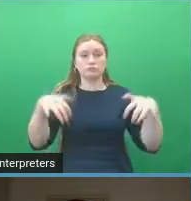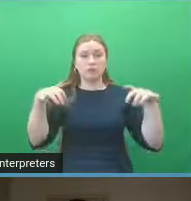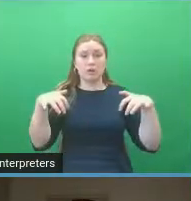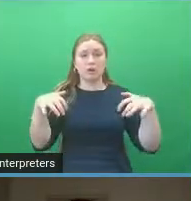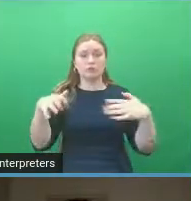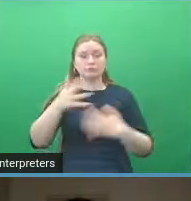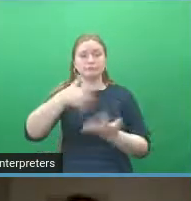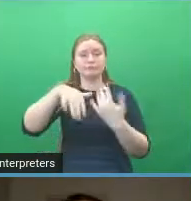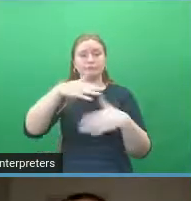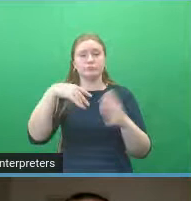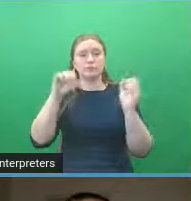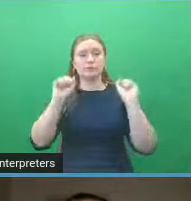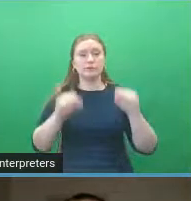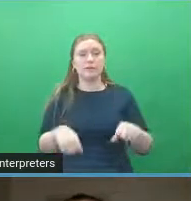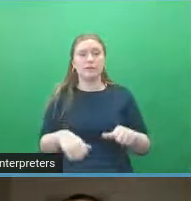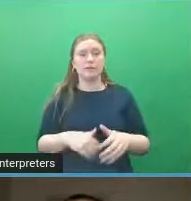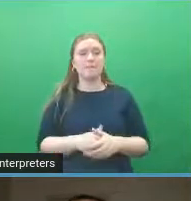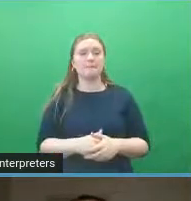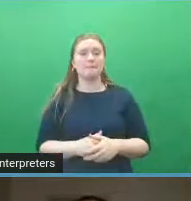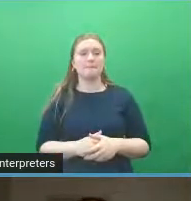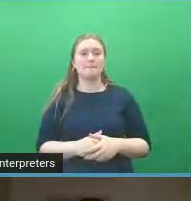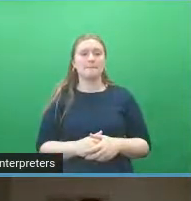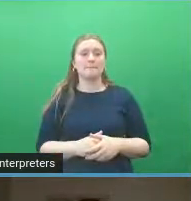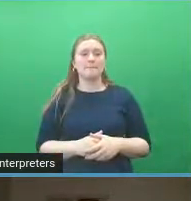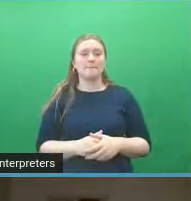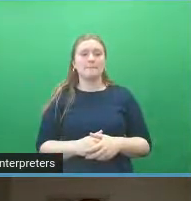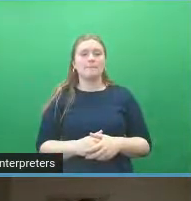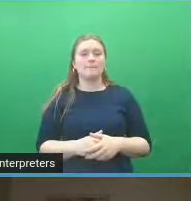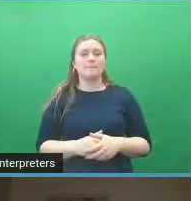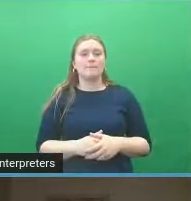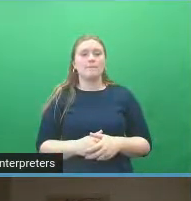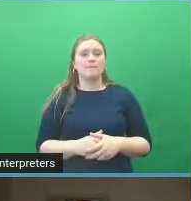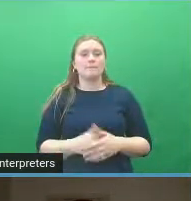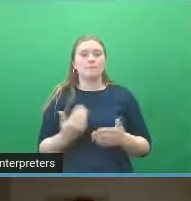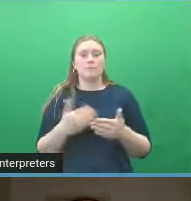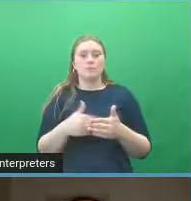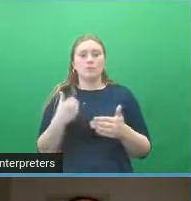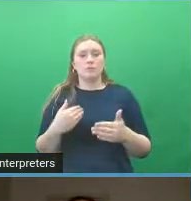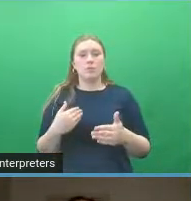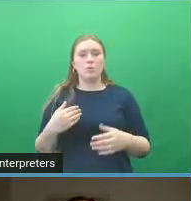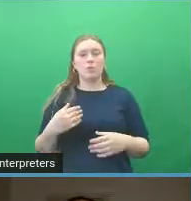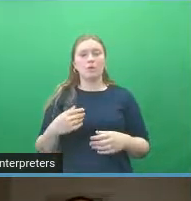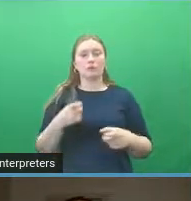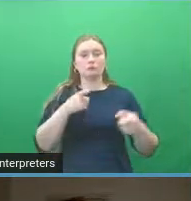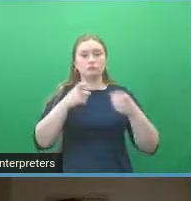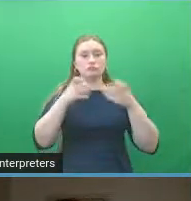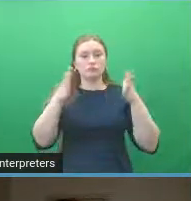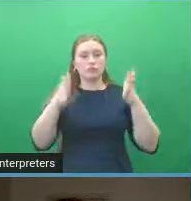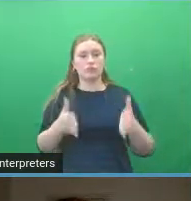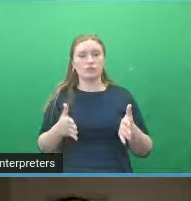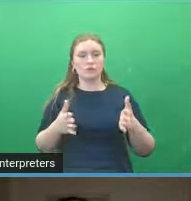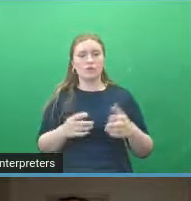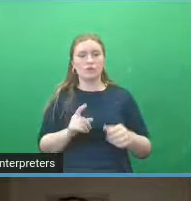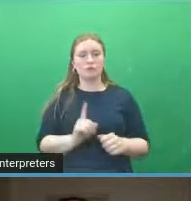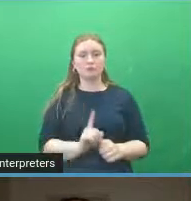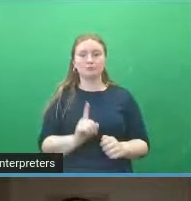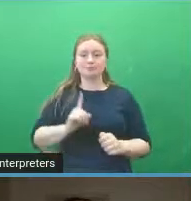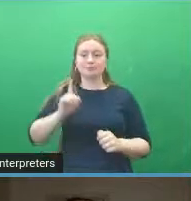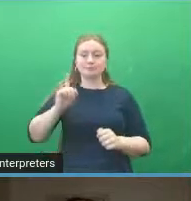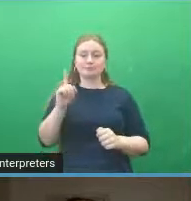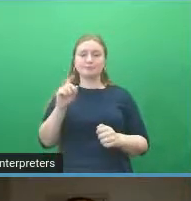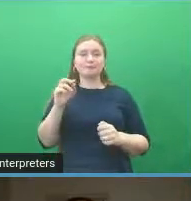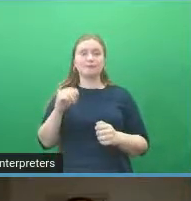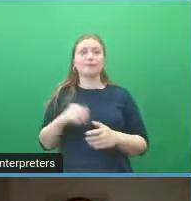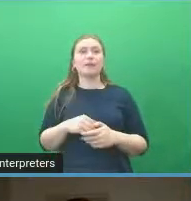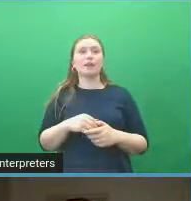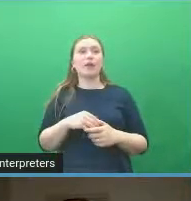a traditional before times exhibition opening where the director climbs a few steps up the staircase and she addresses a crowd below of